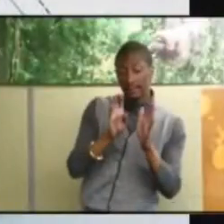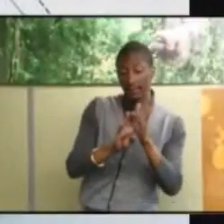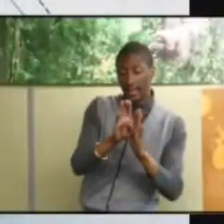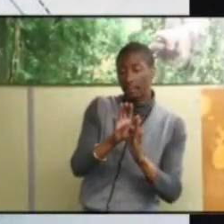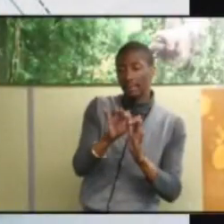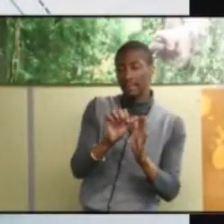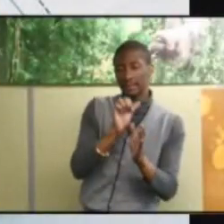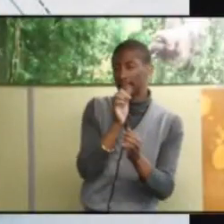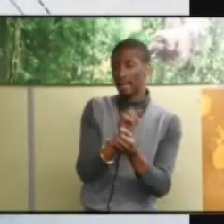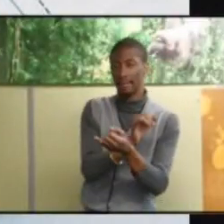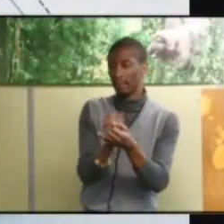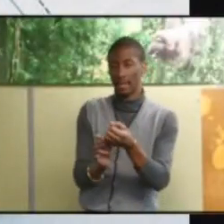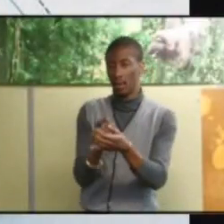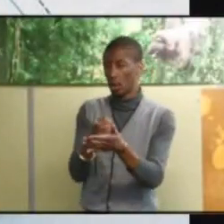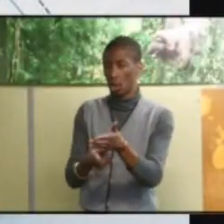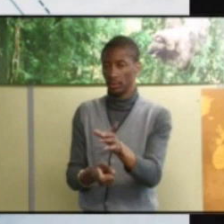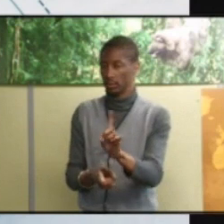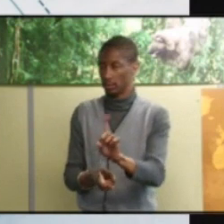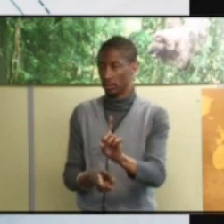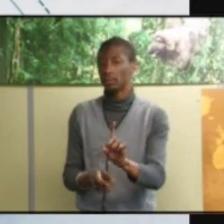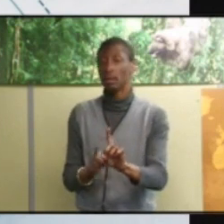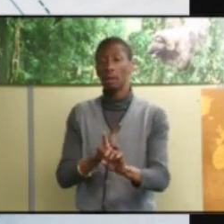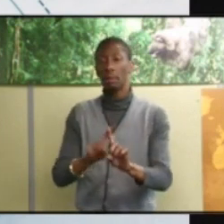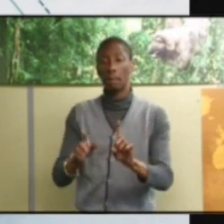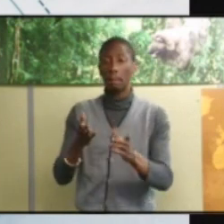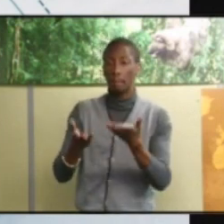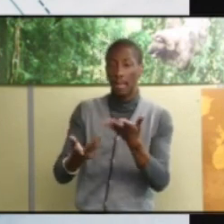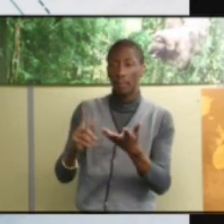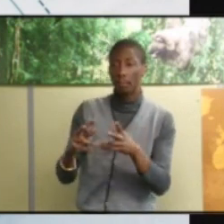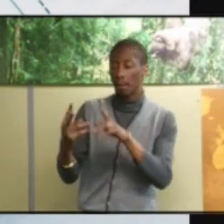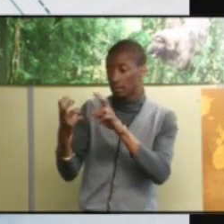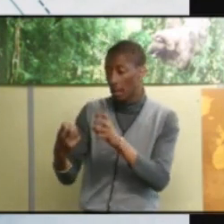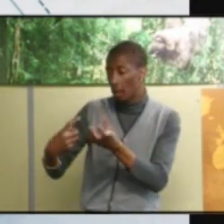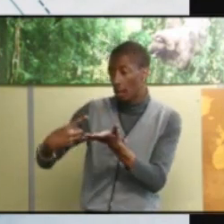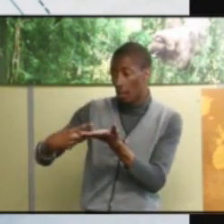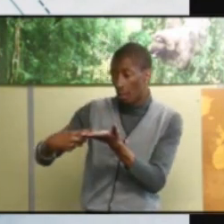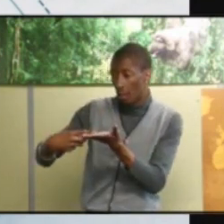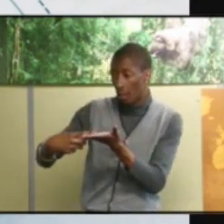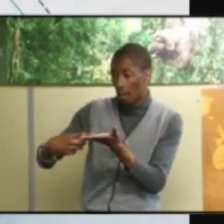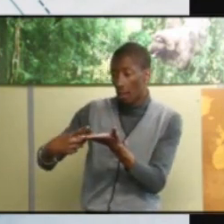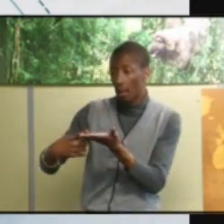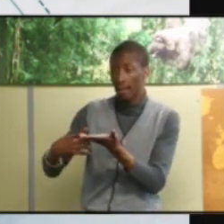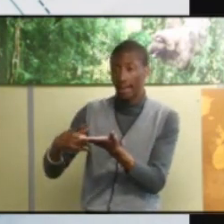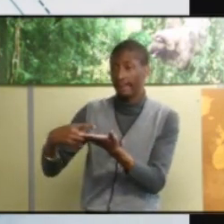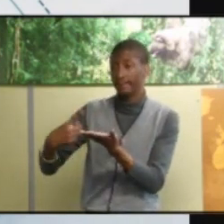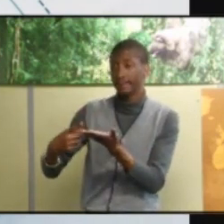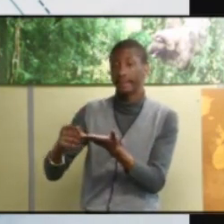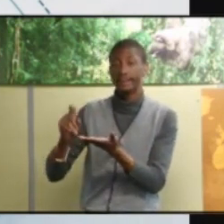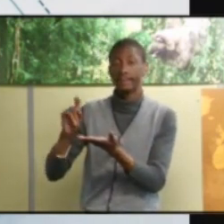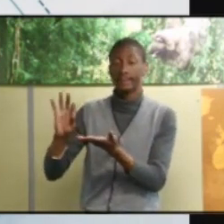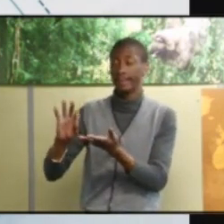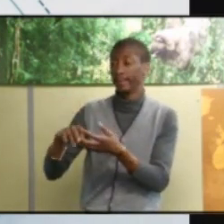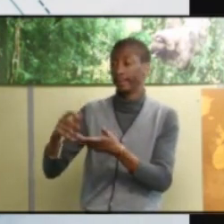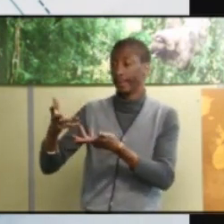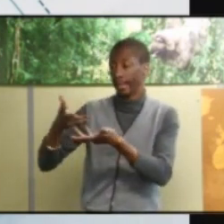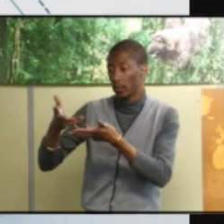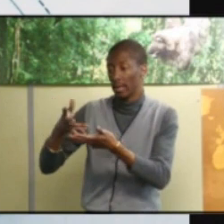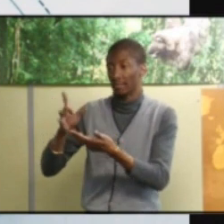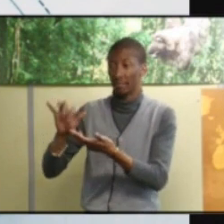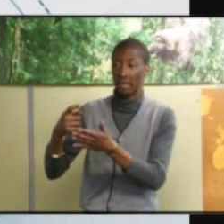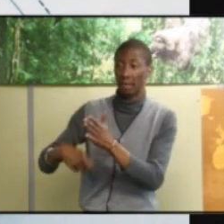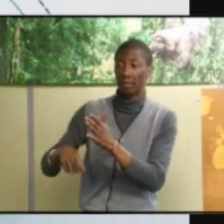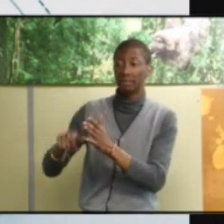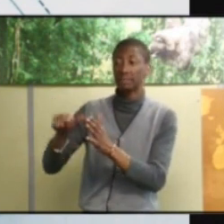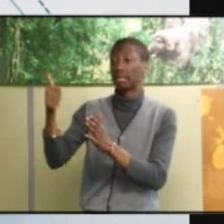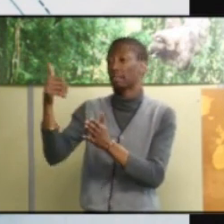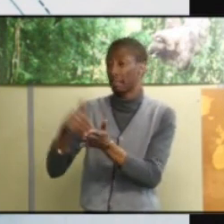cost, but maybe we need to have a conversation whether or not the interactive is a $10,000 interactive or a